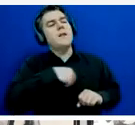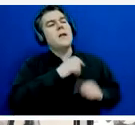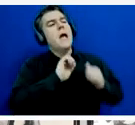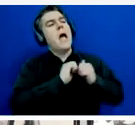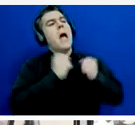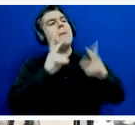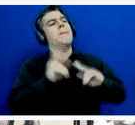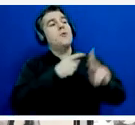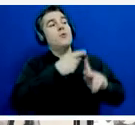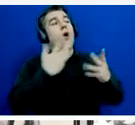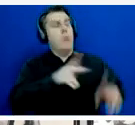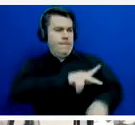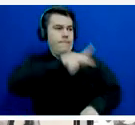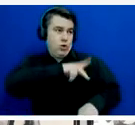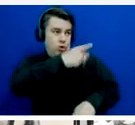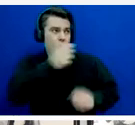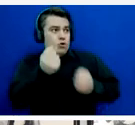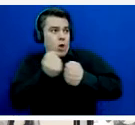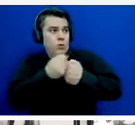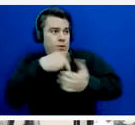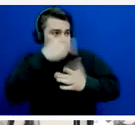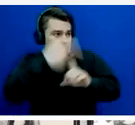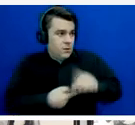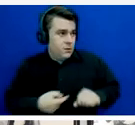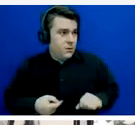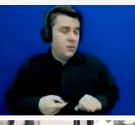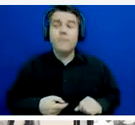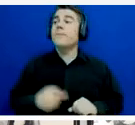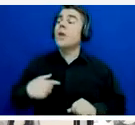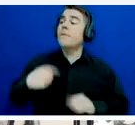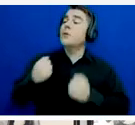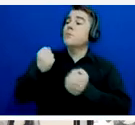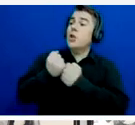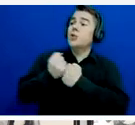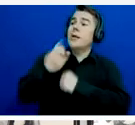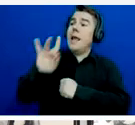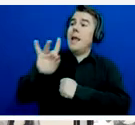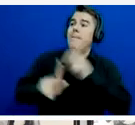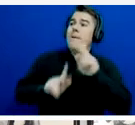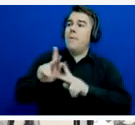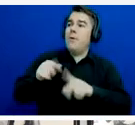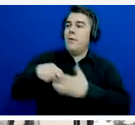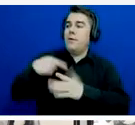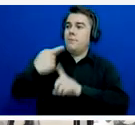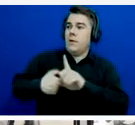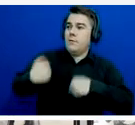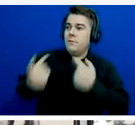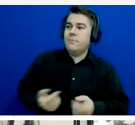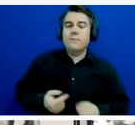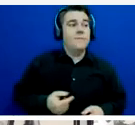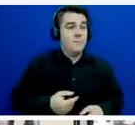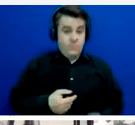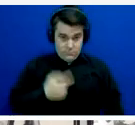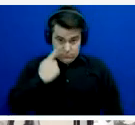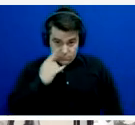already personally sponsored this month. I've sponsored 8 people so far this month. Yeah, you hear that so